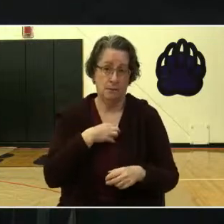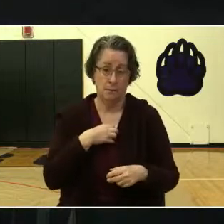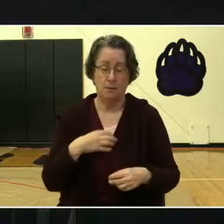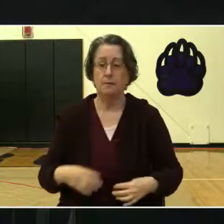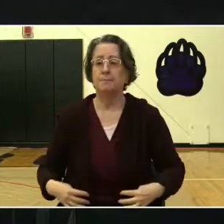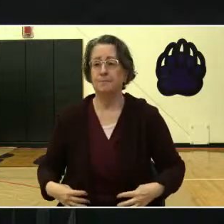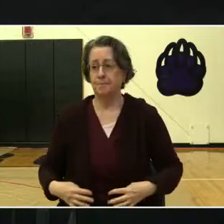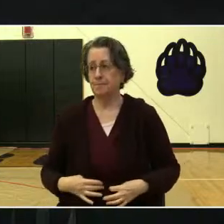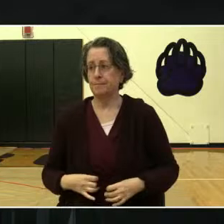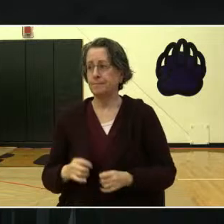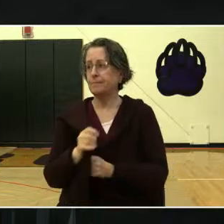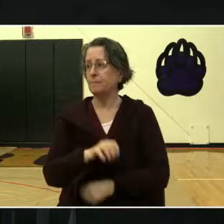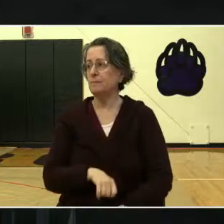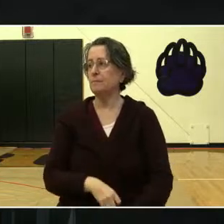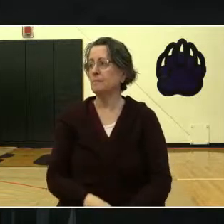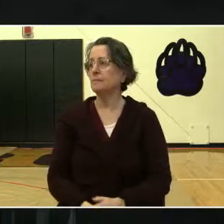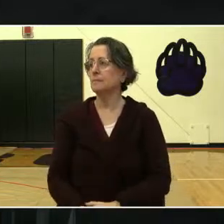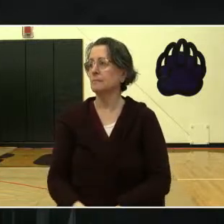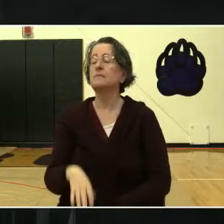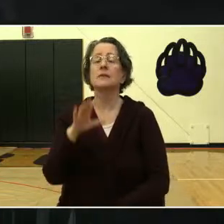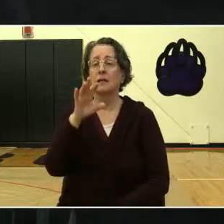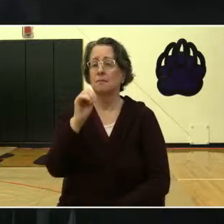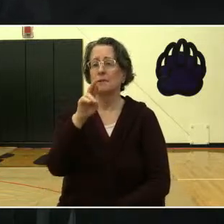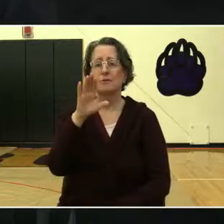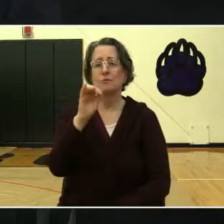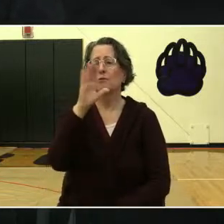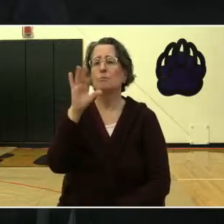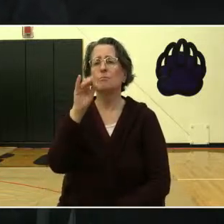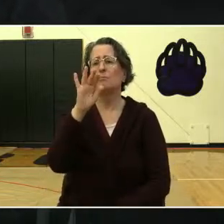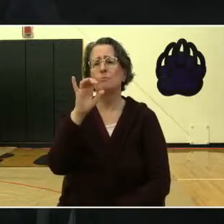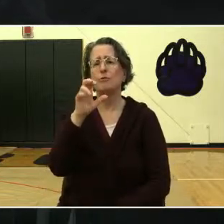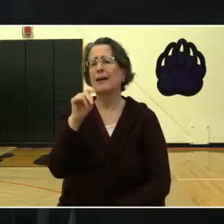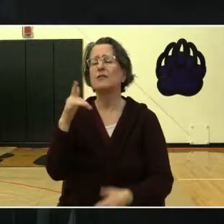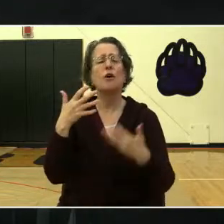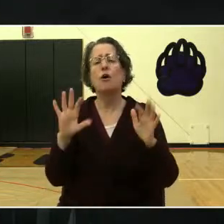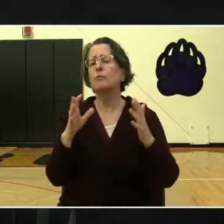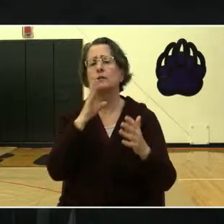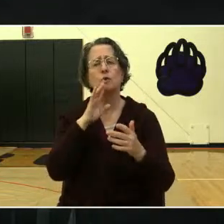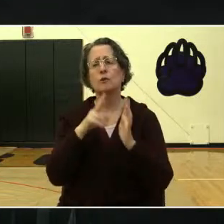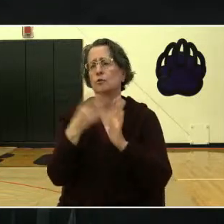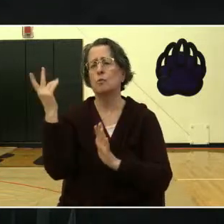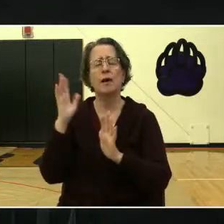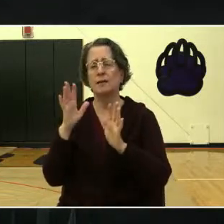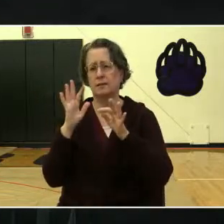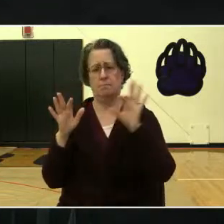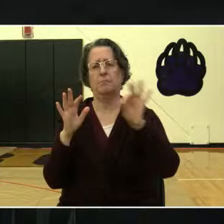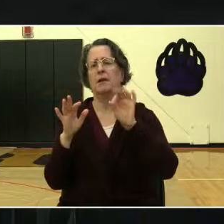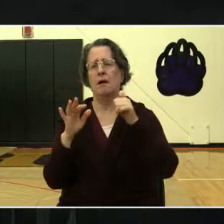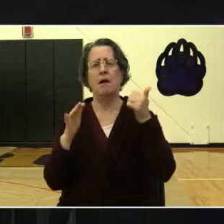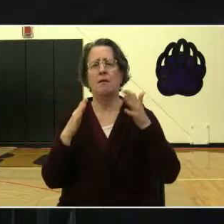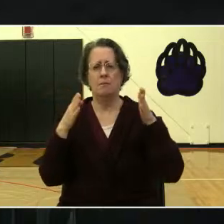ruling Mr O'Brien you've already spoken twice um um Mr